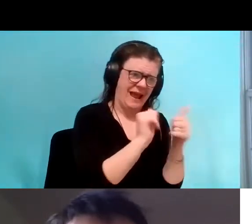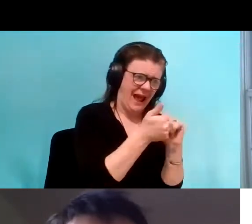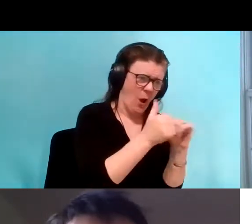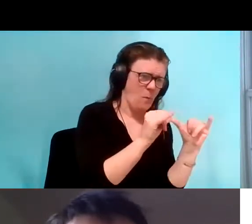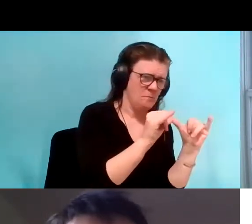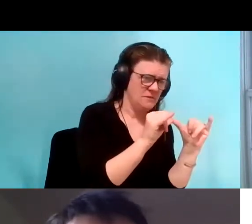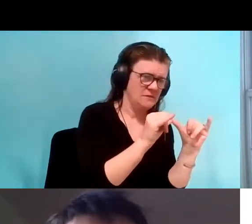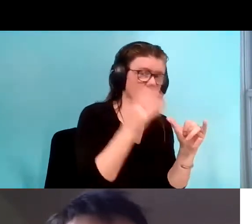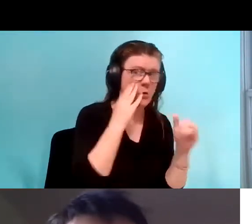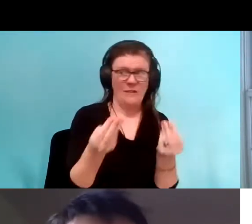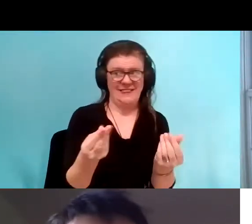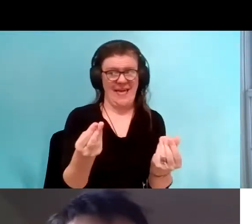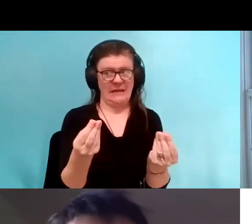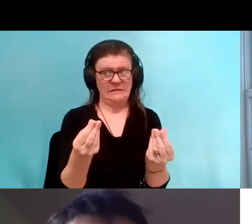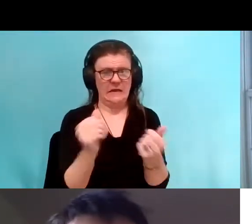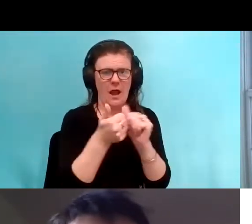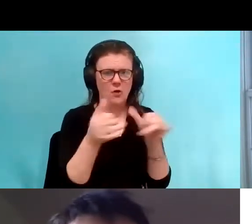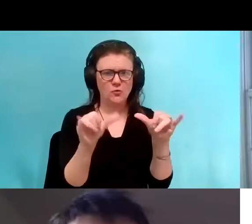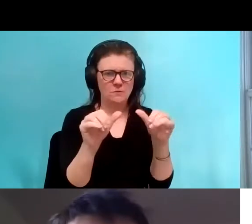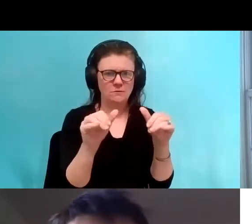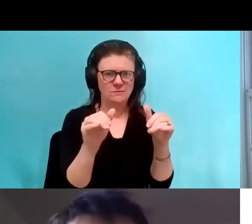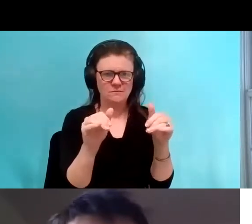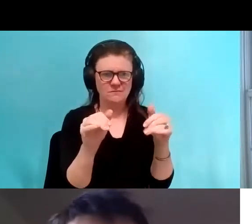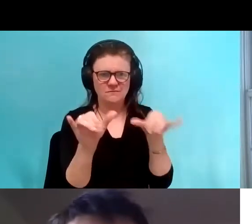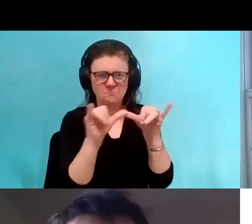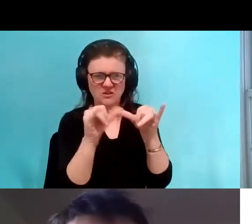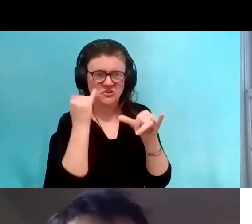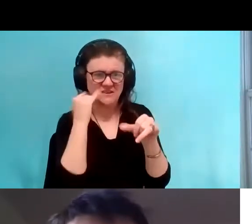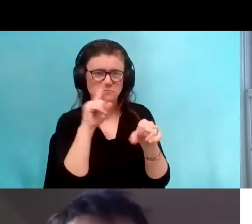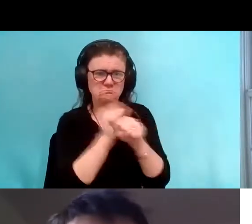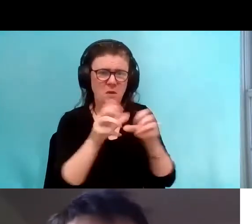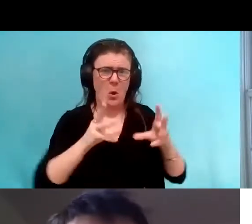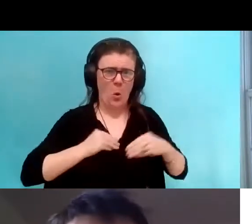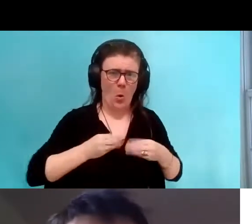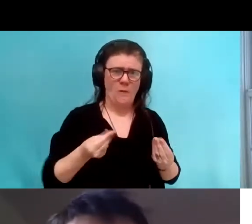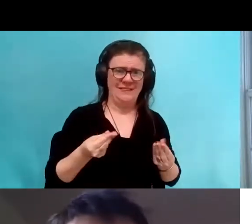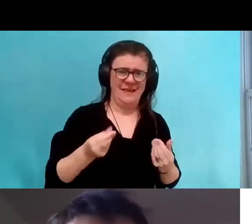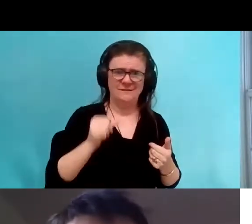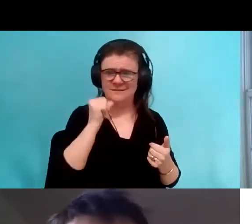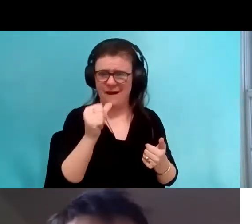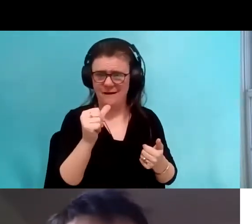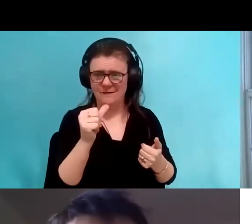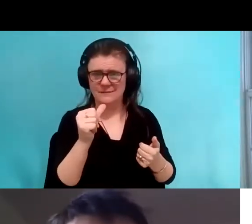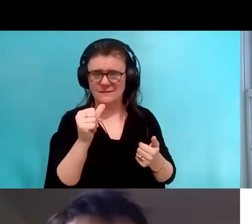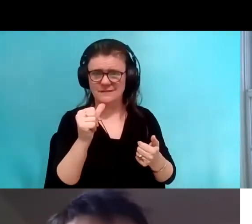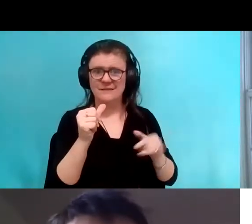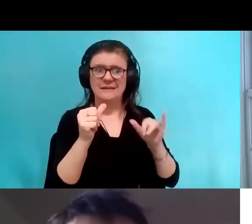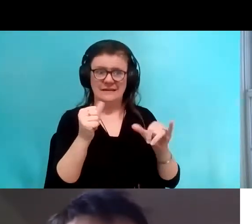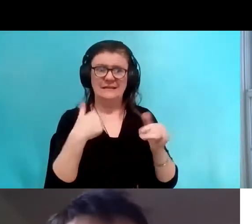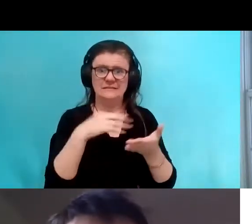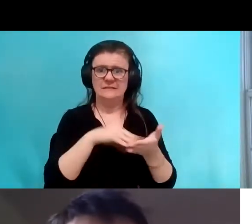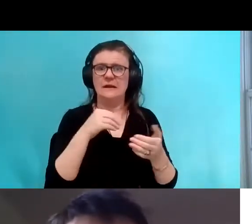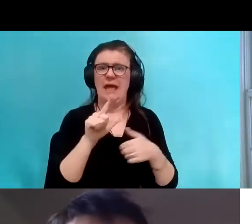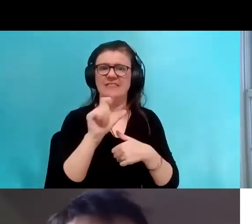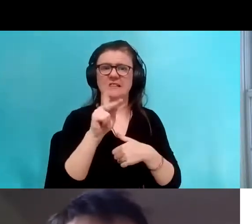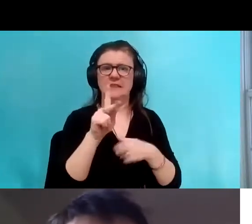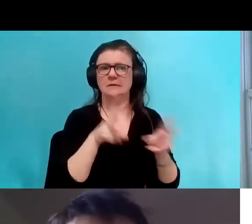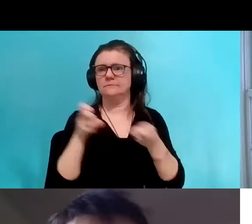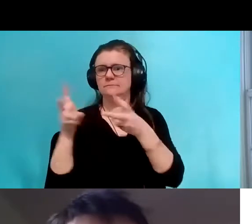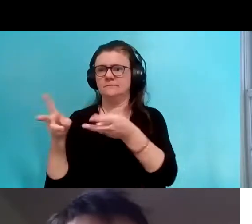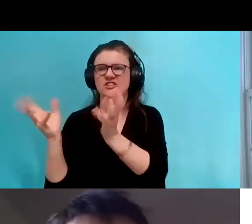about land. And, there were lots of lessons that were learned from that project. And I've just sent the link on the